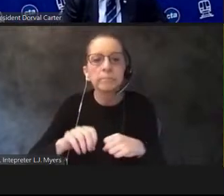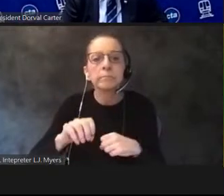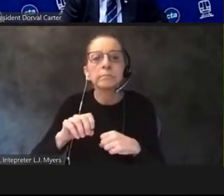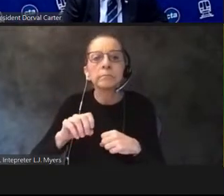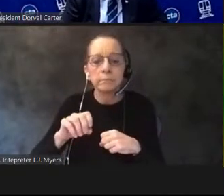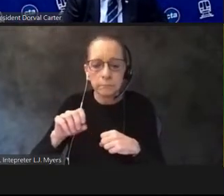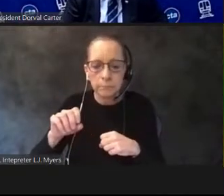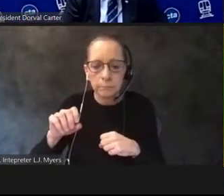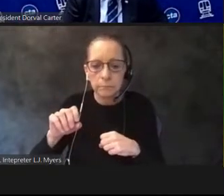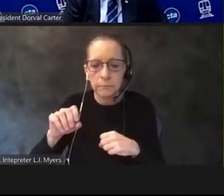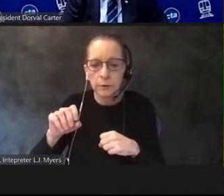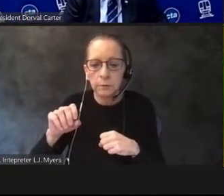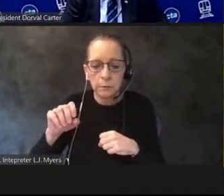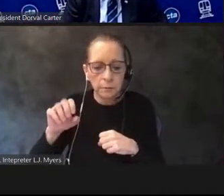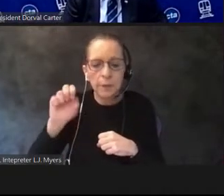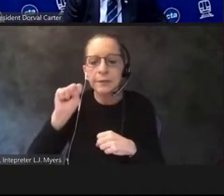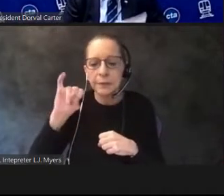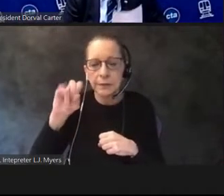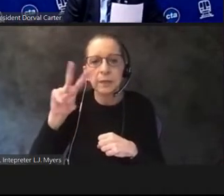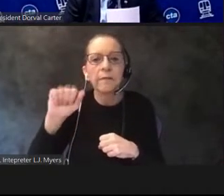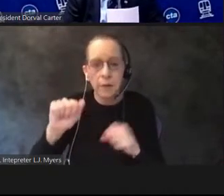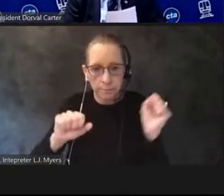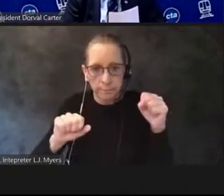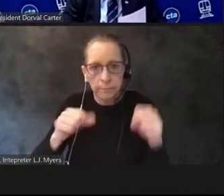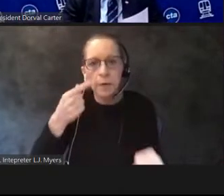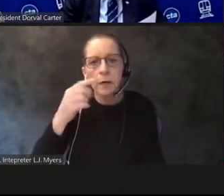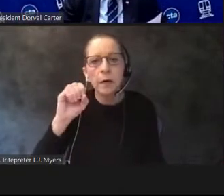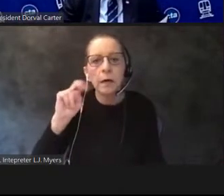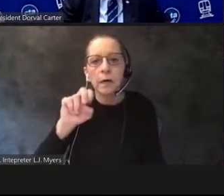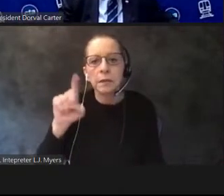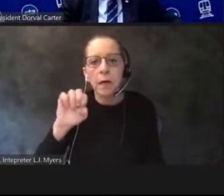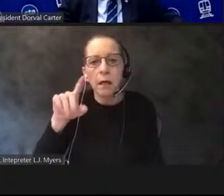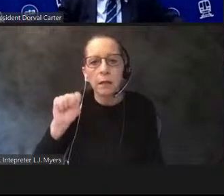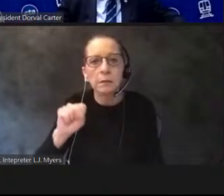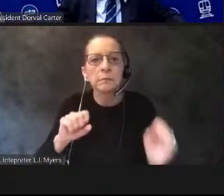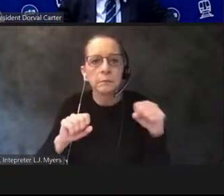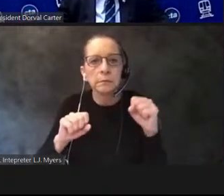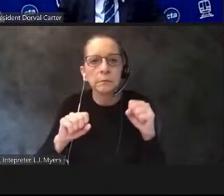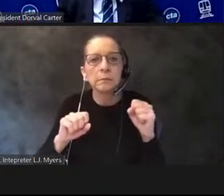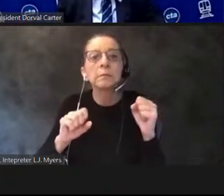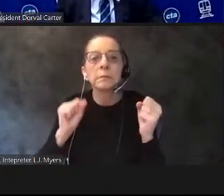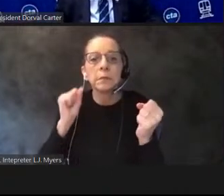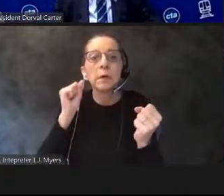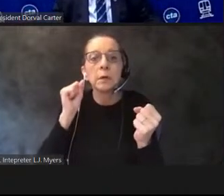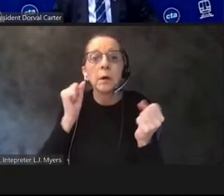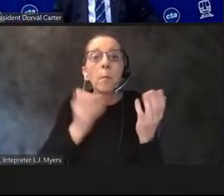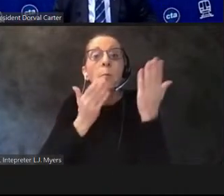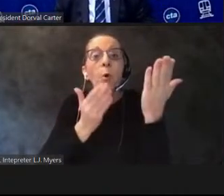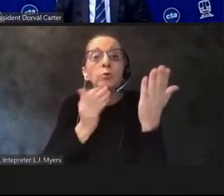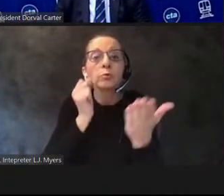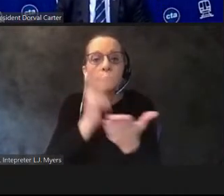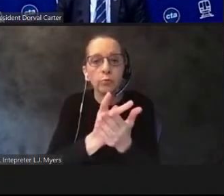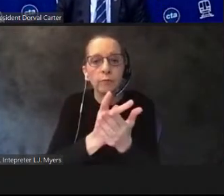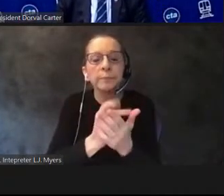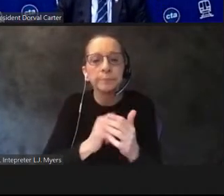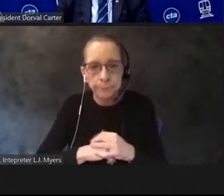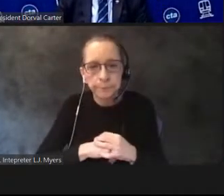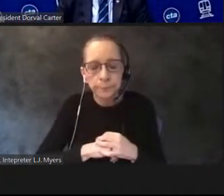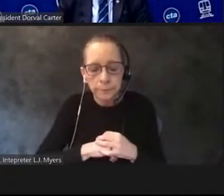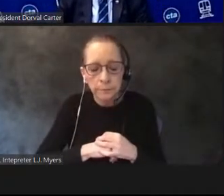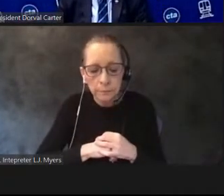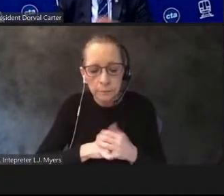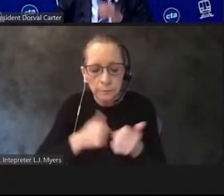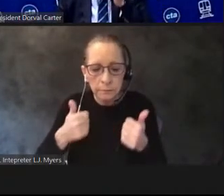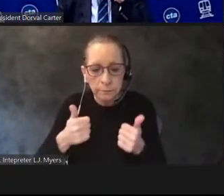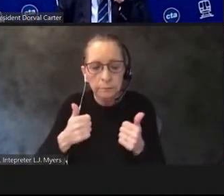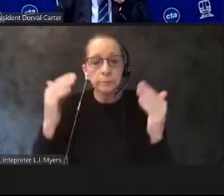Silva. Yes. Chairman Alva Rosales. Yes. Motion is approved, Chairman. Great.